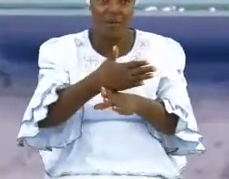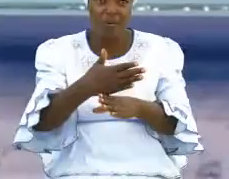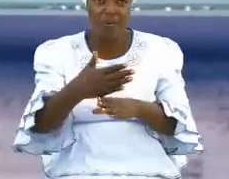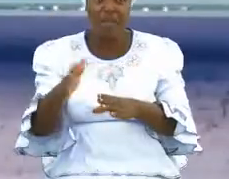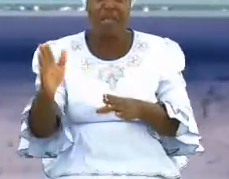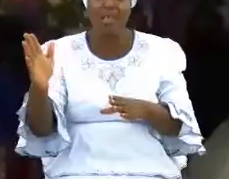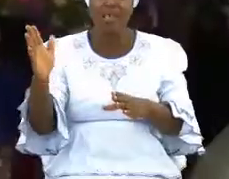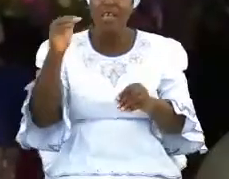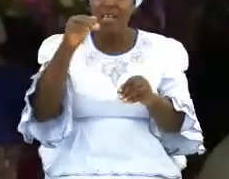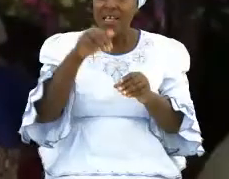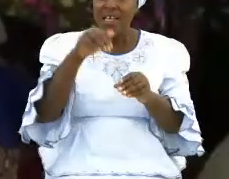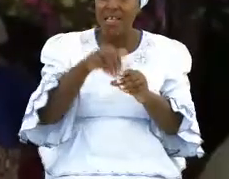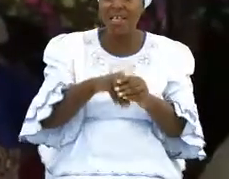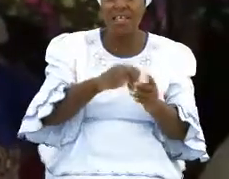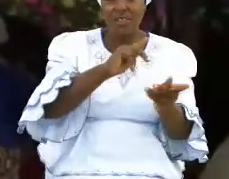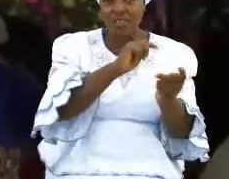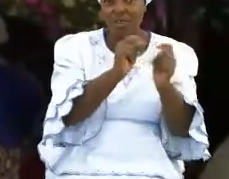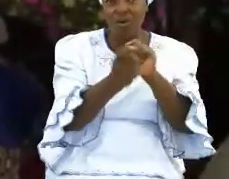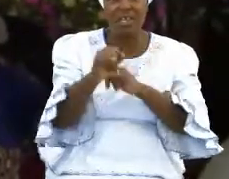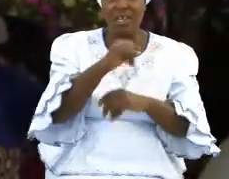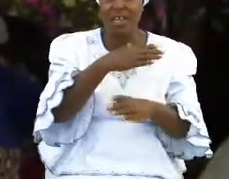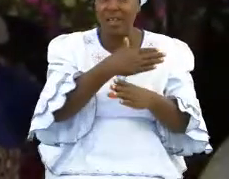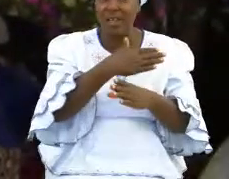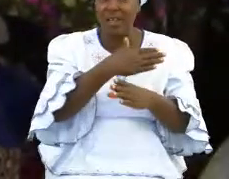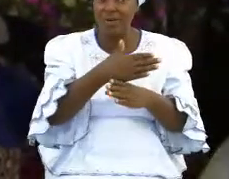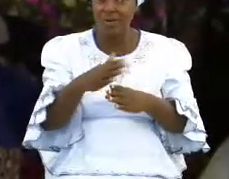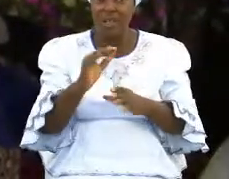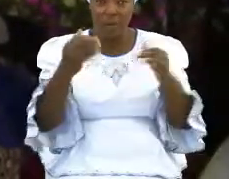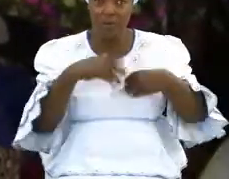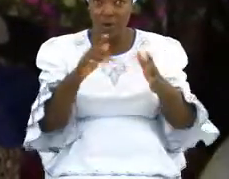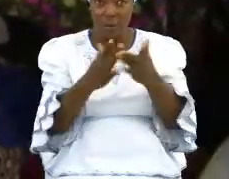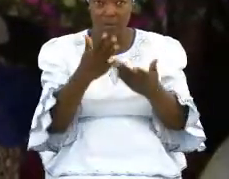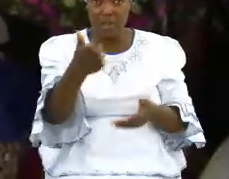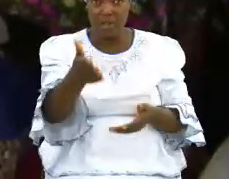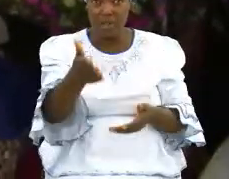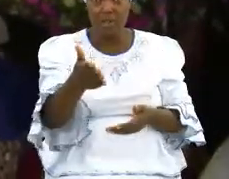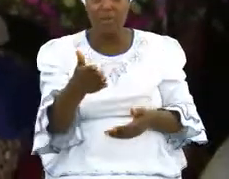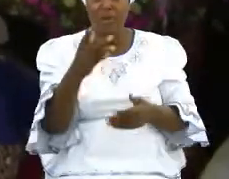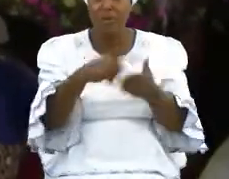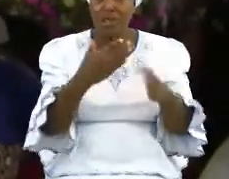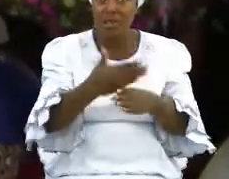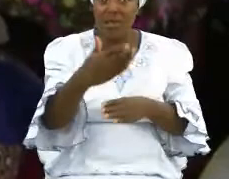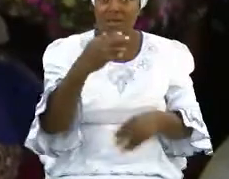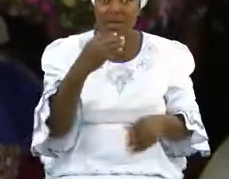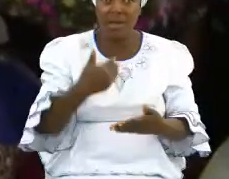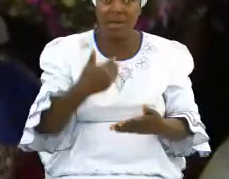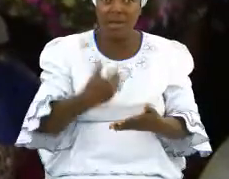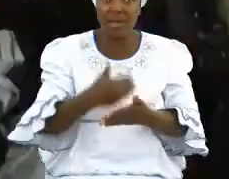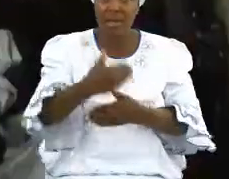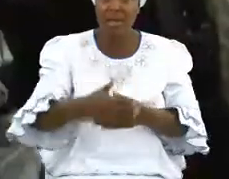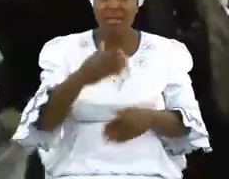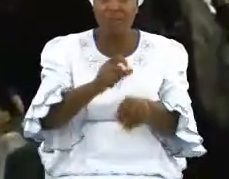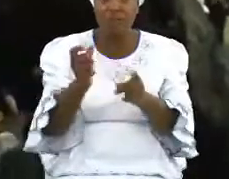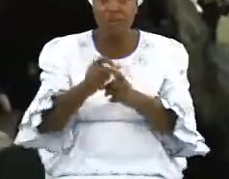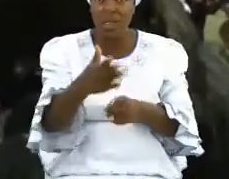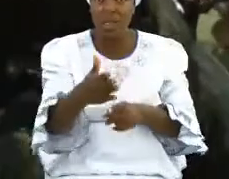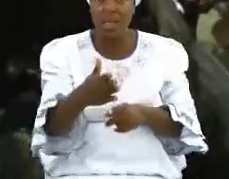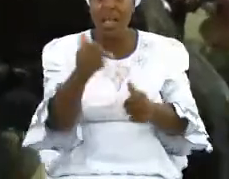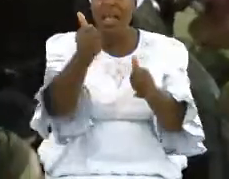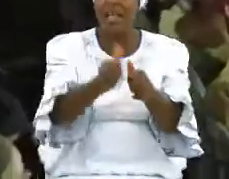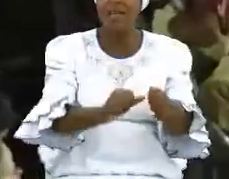in turning away, if you have your Bible there, what's the next word there? Every one of